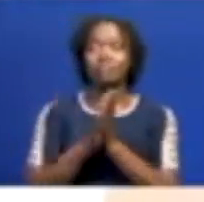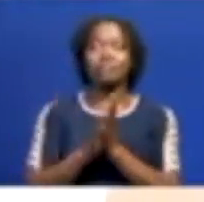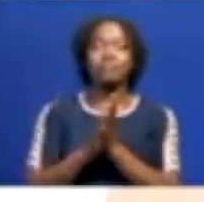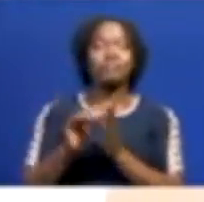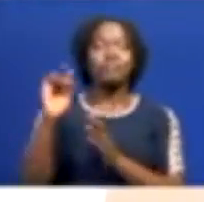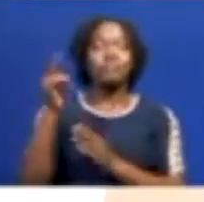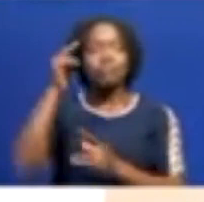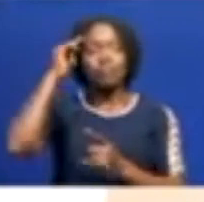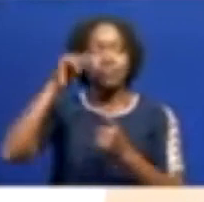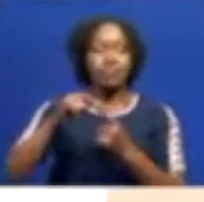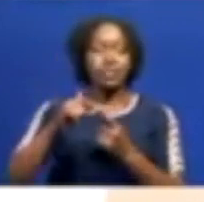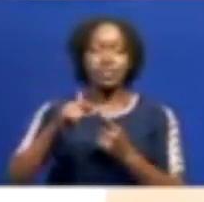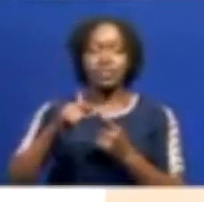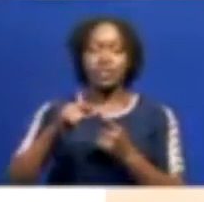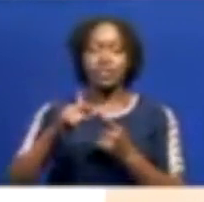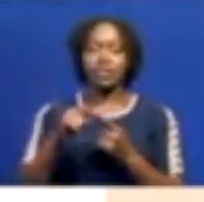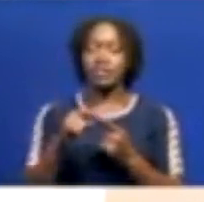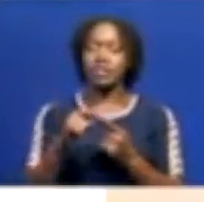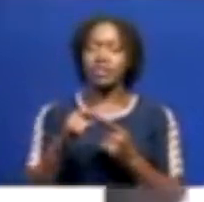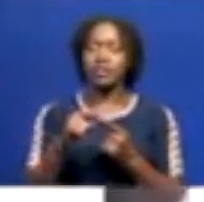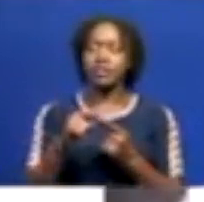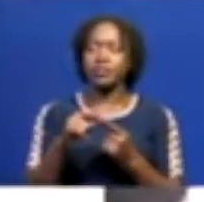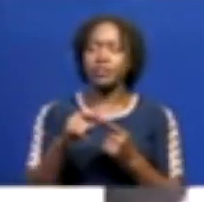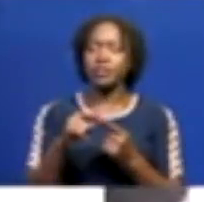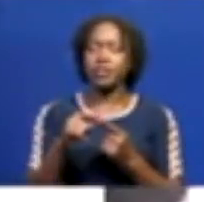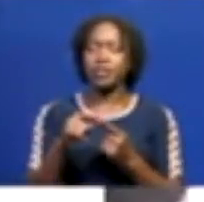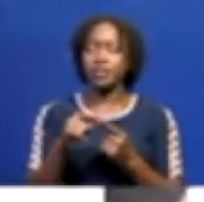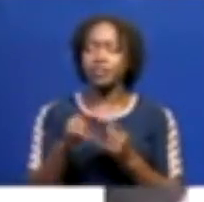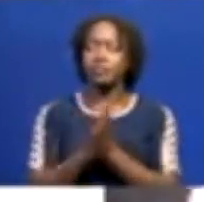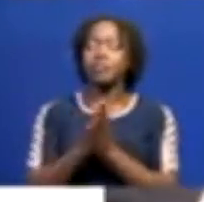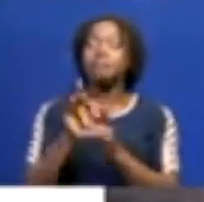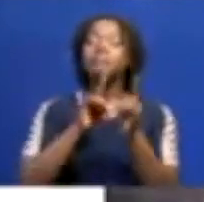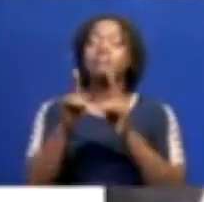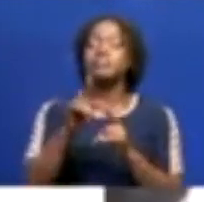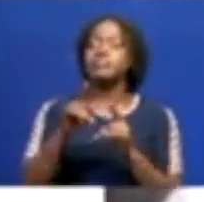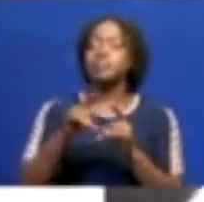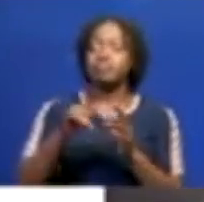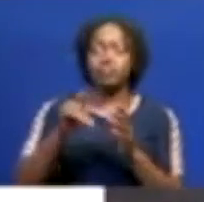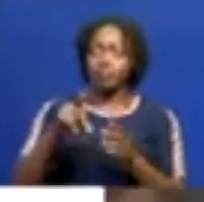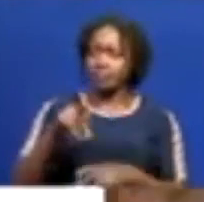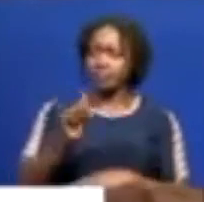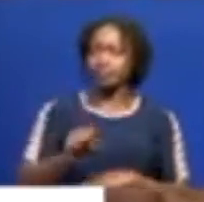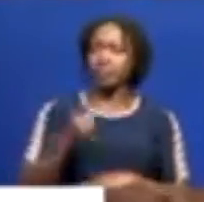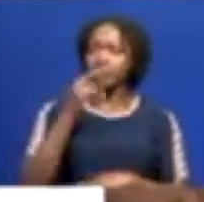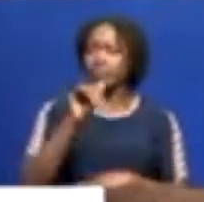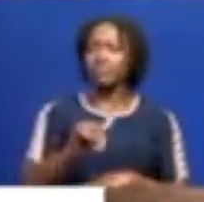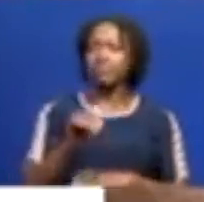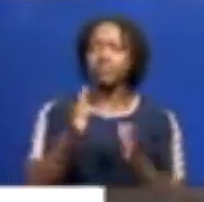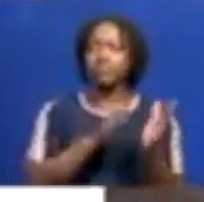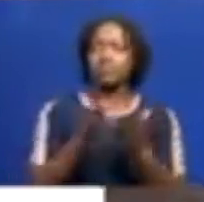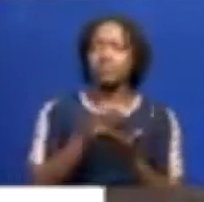adventure destination number one in Africa. Tourism Cabinet Secretary Peninah Malonza says plans are underway